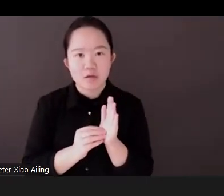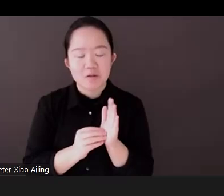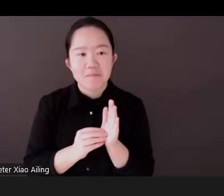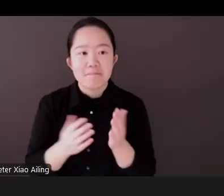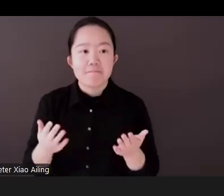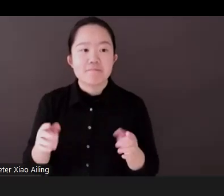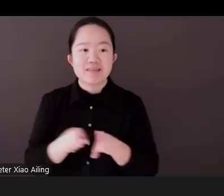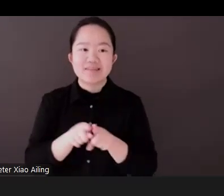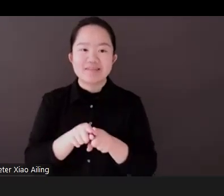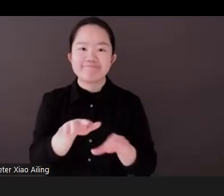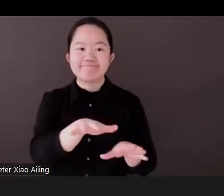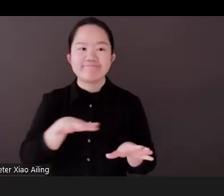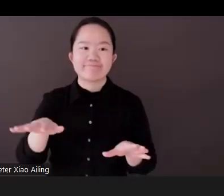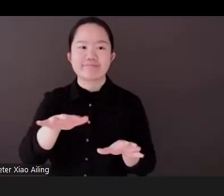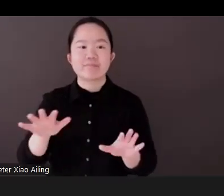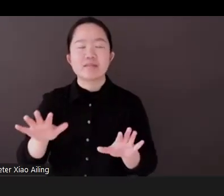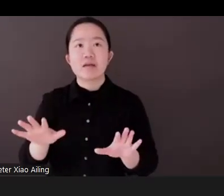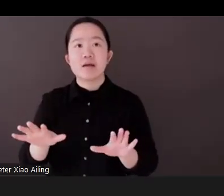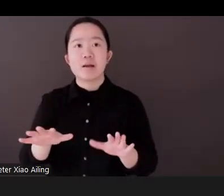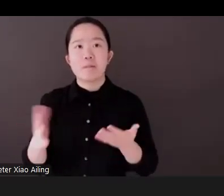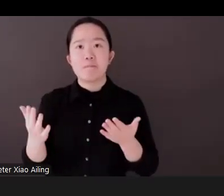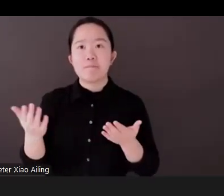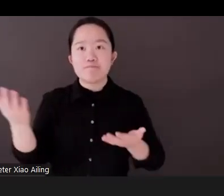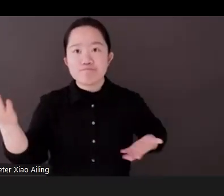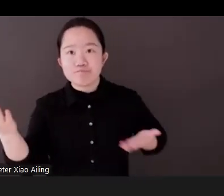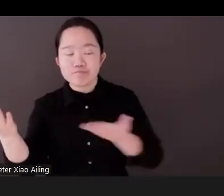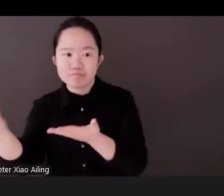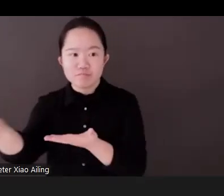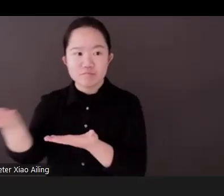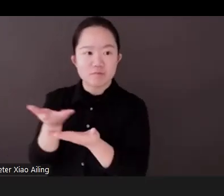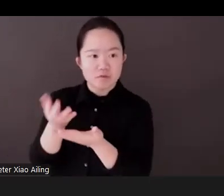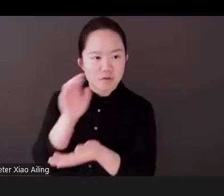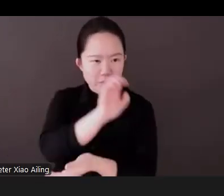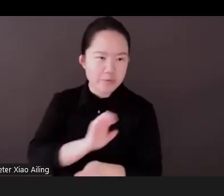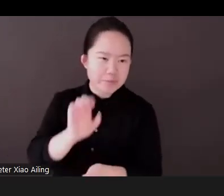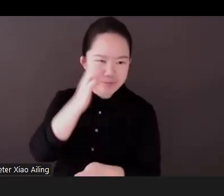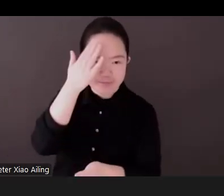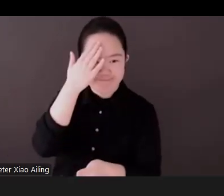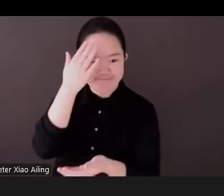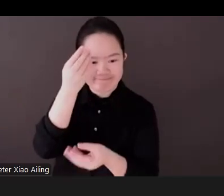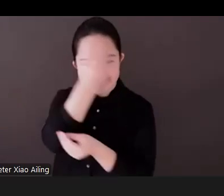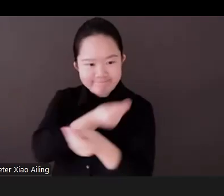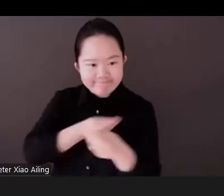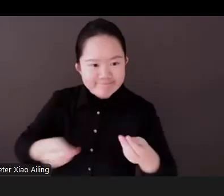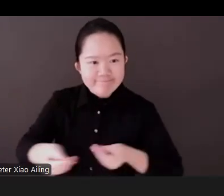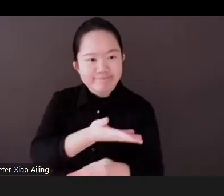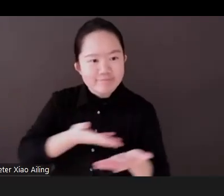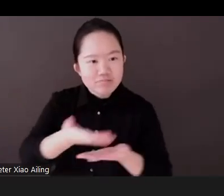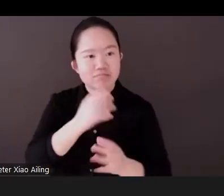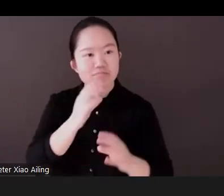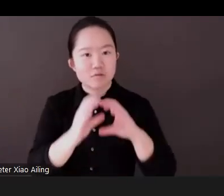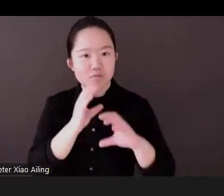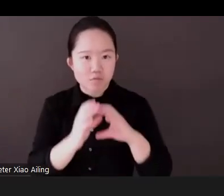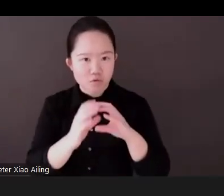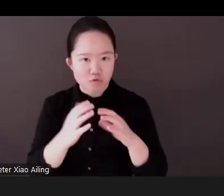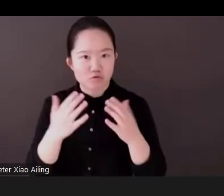the non-conformity products via European Information Communication System, ICSMS.